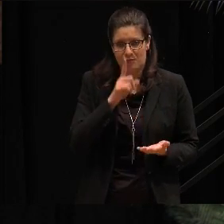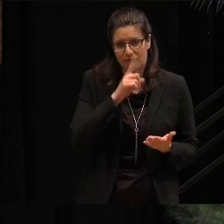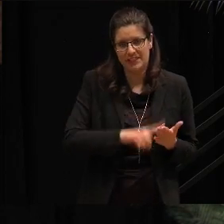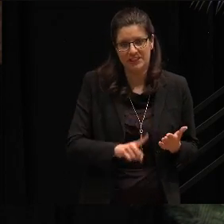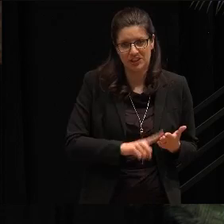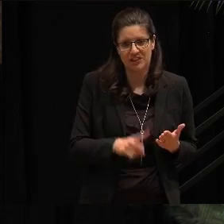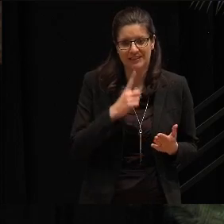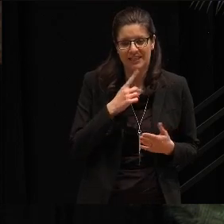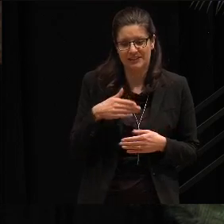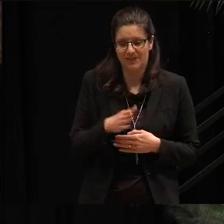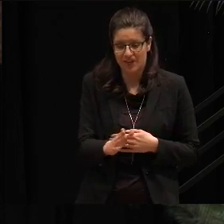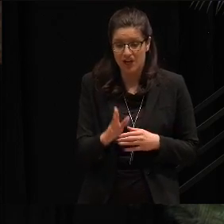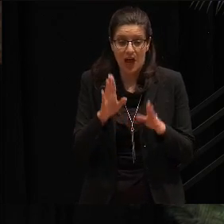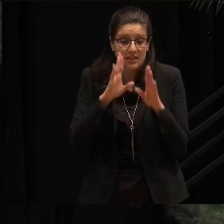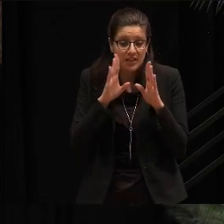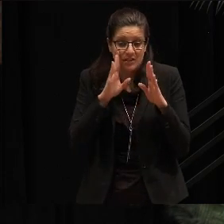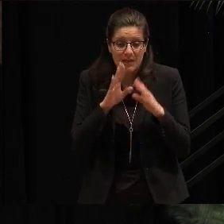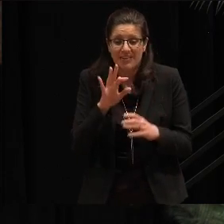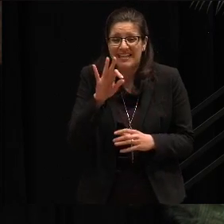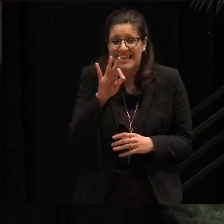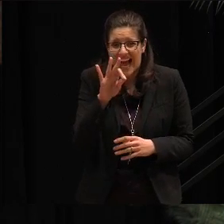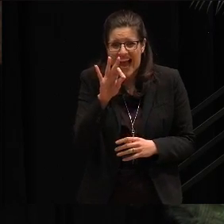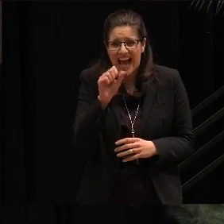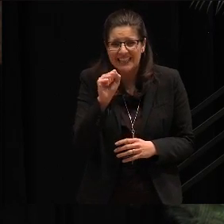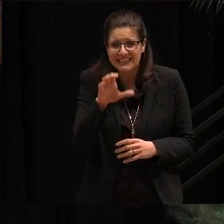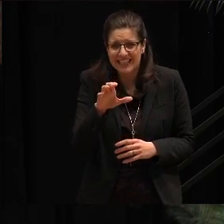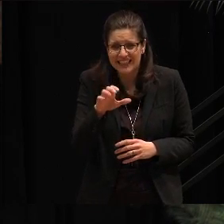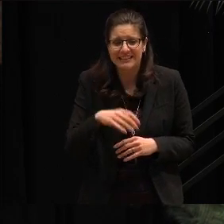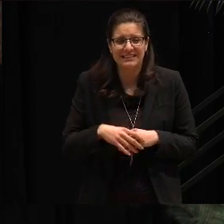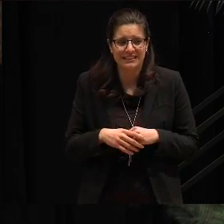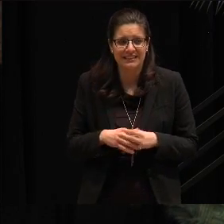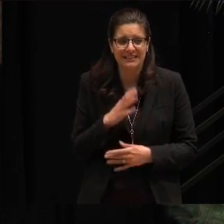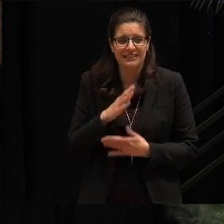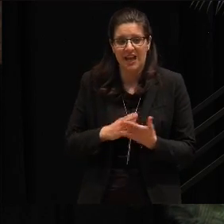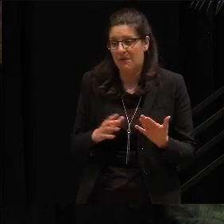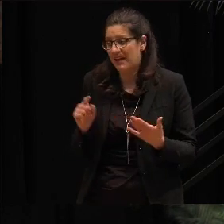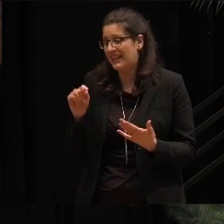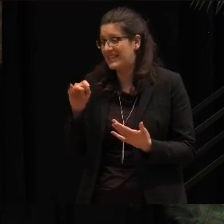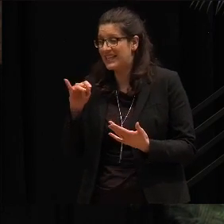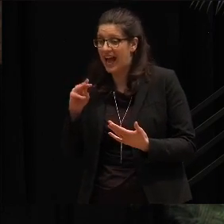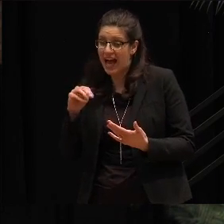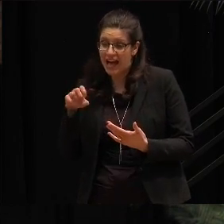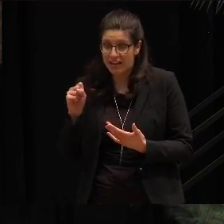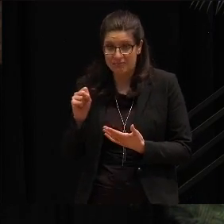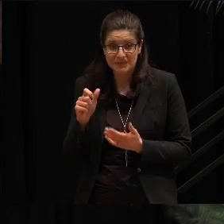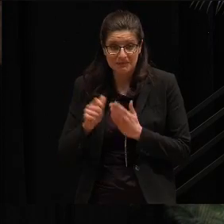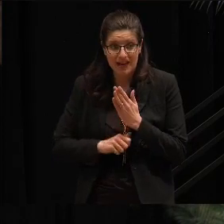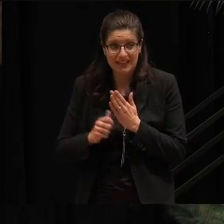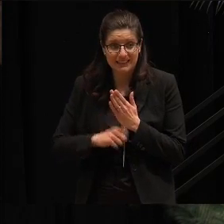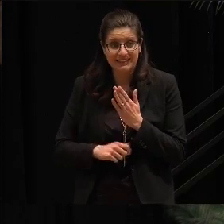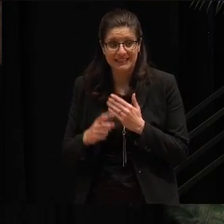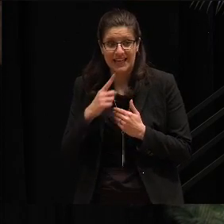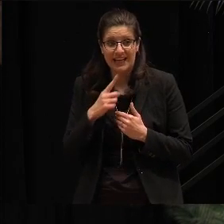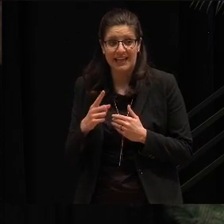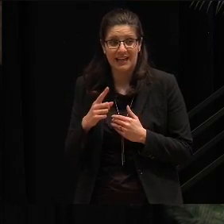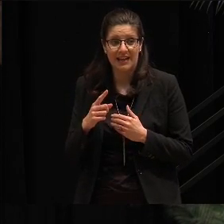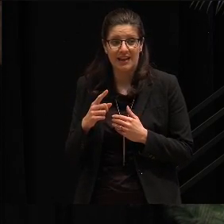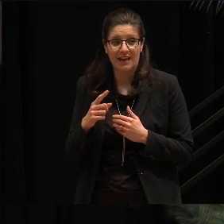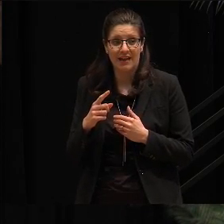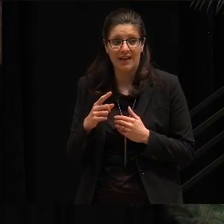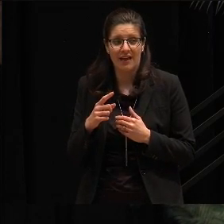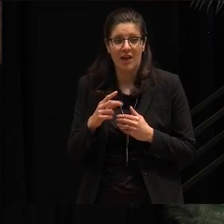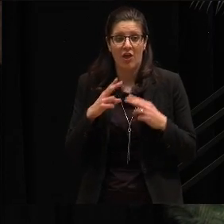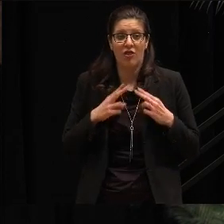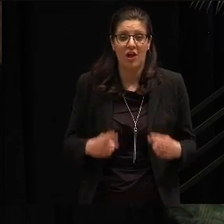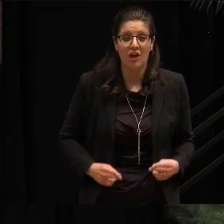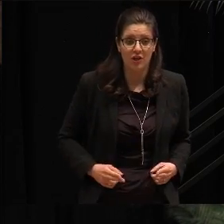reported in the New York Times and in a number of other papers, such as Time Magazine, that the attention span of an average human has been